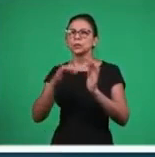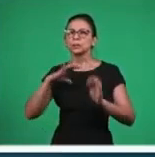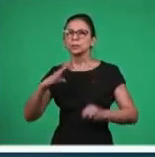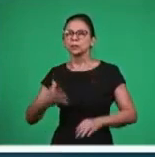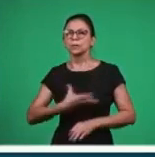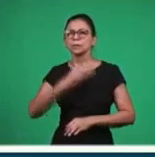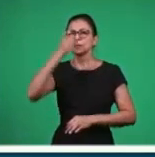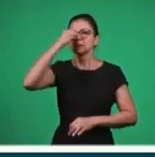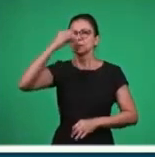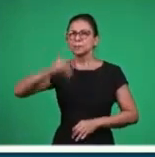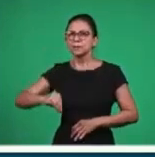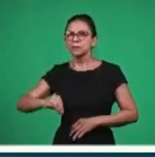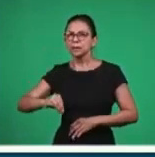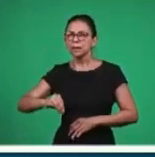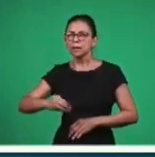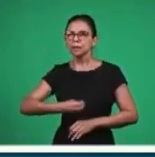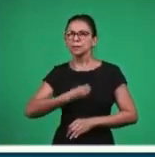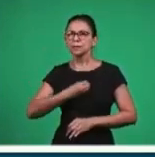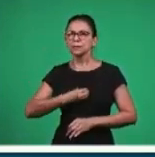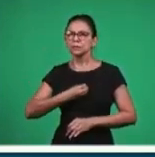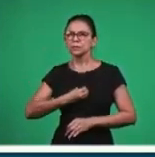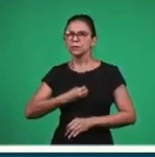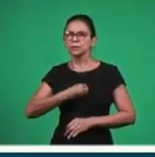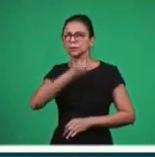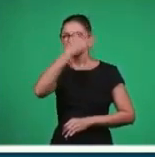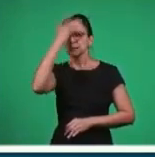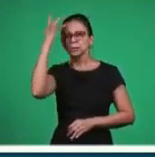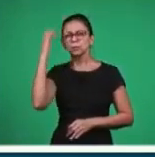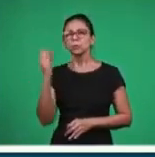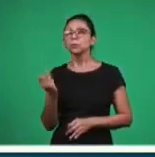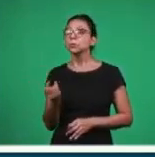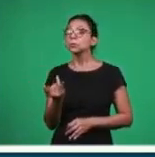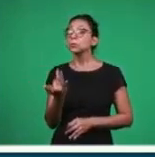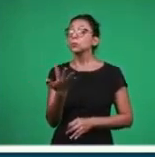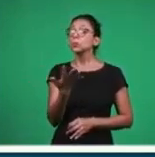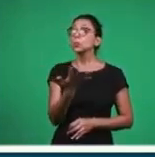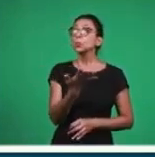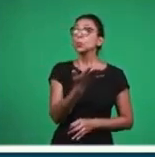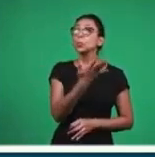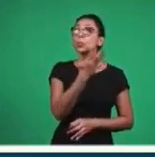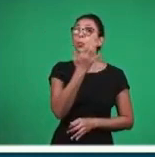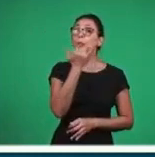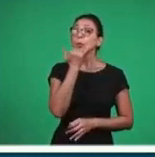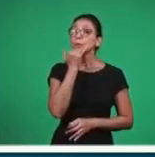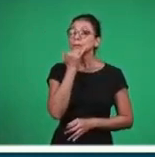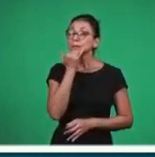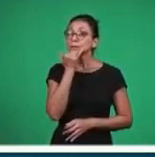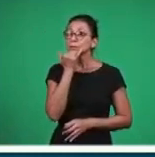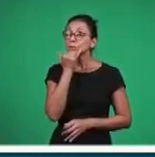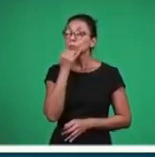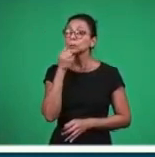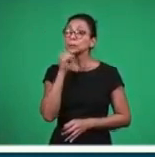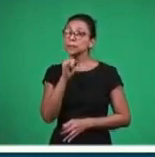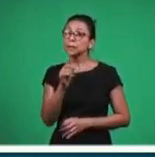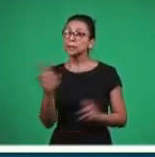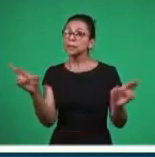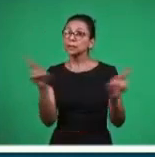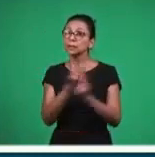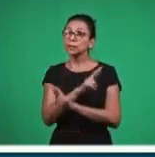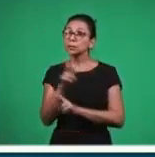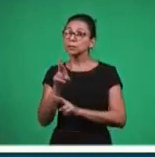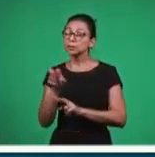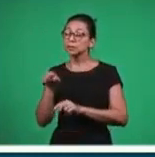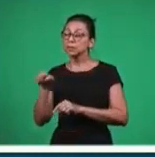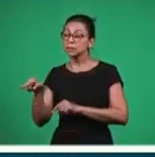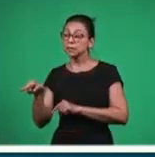salvation in the life of man. How many were the excuses and to whom they are directed, whether it is for the world,